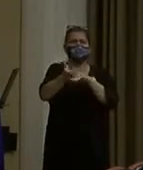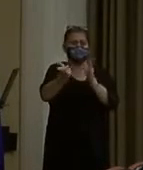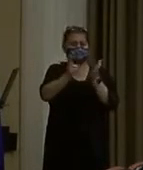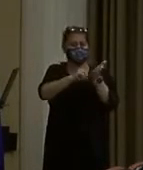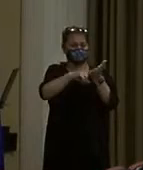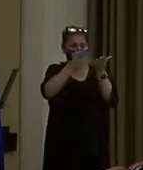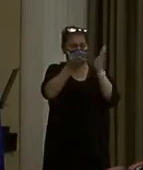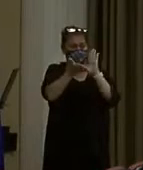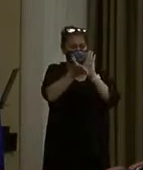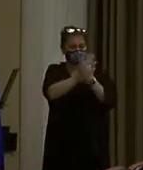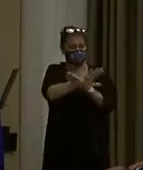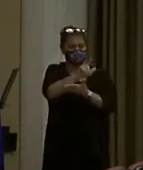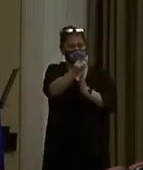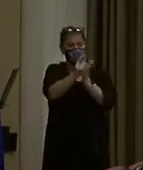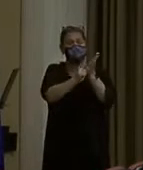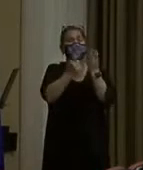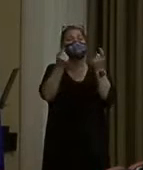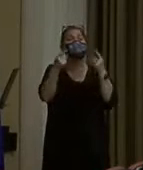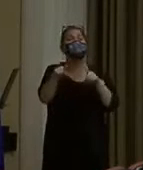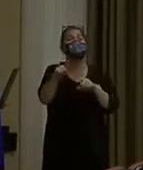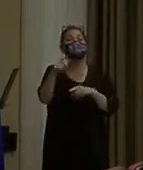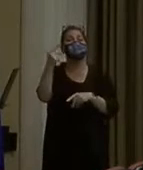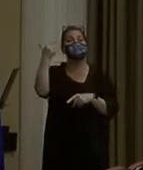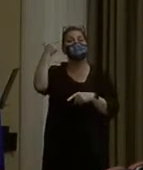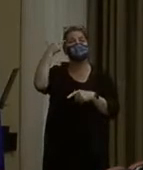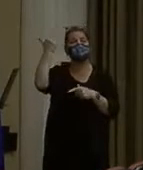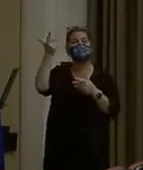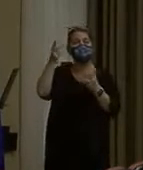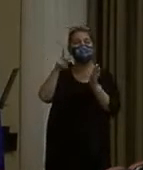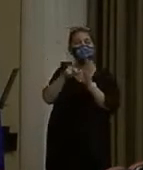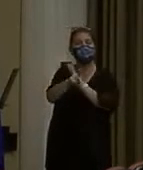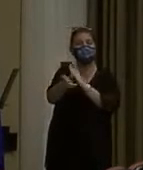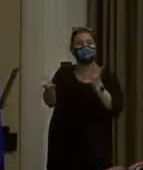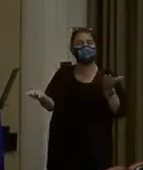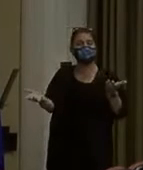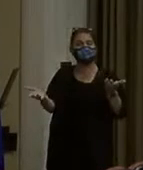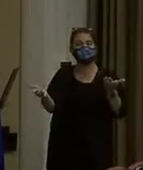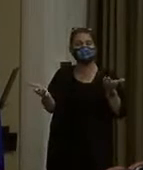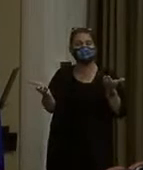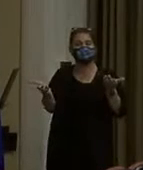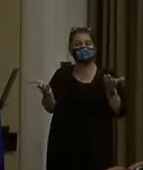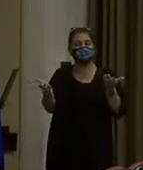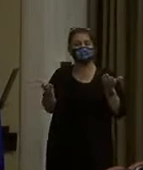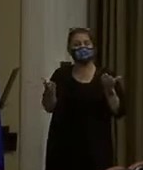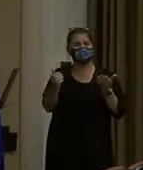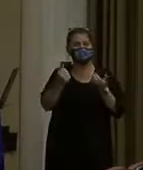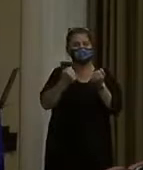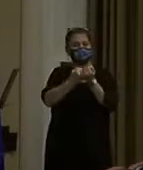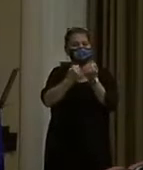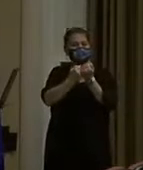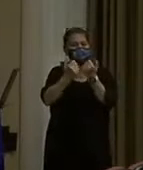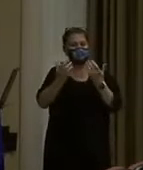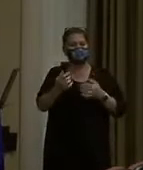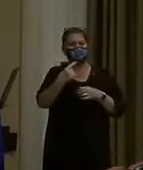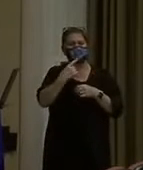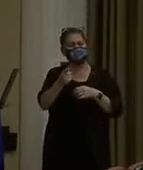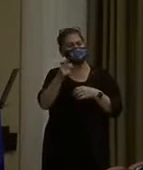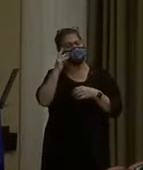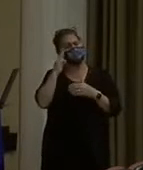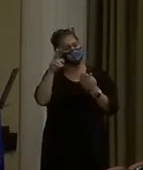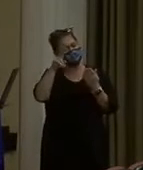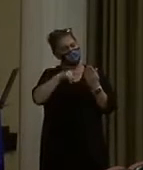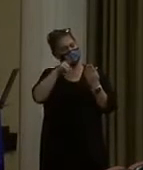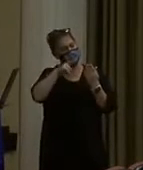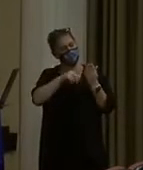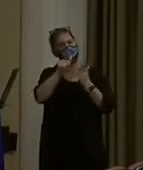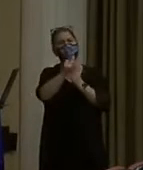law, President Lincoln was assassinated. And his supporters basically said, you know what? Upon reading this law,